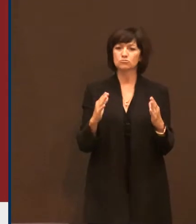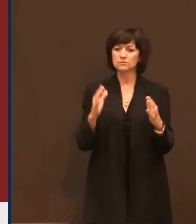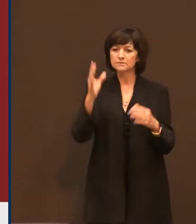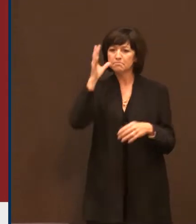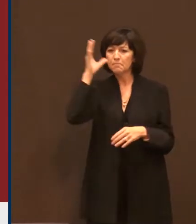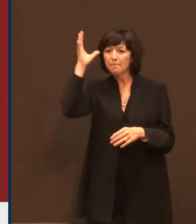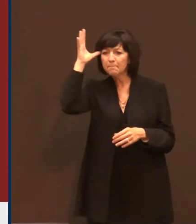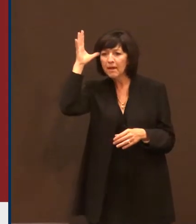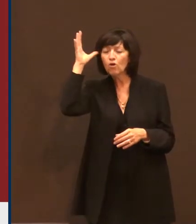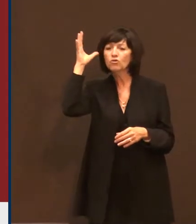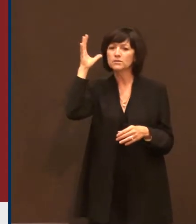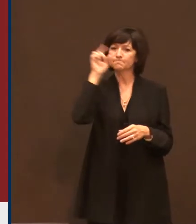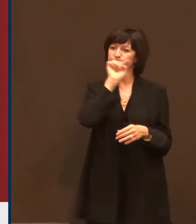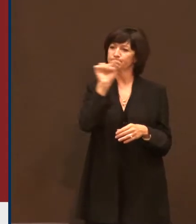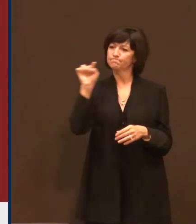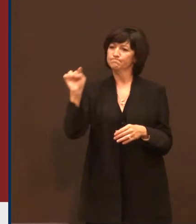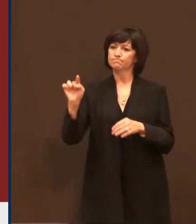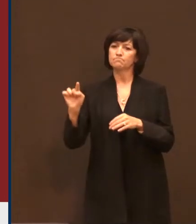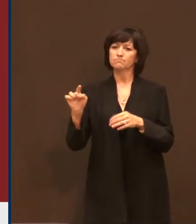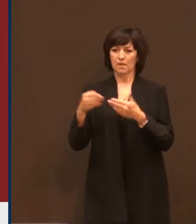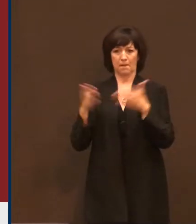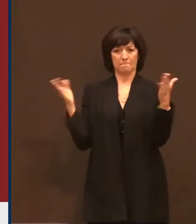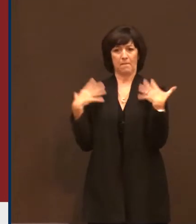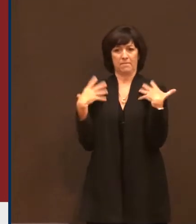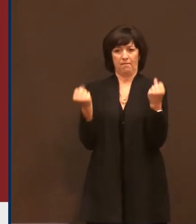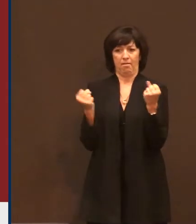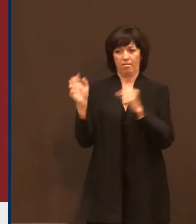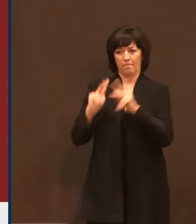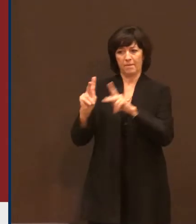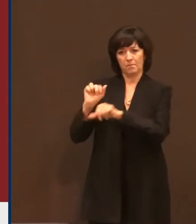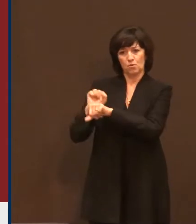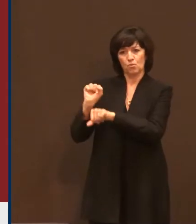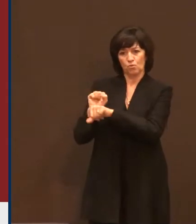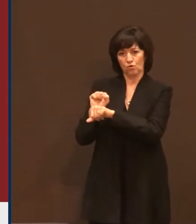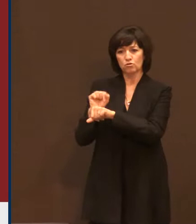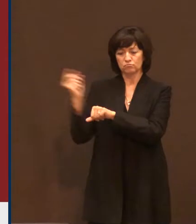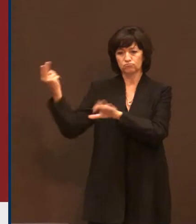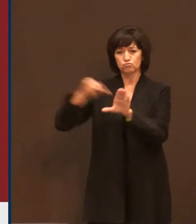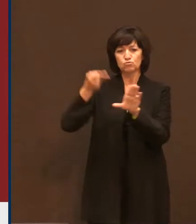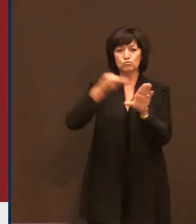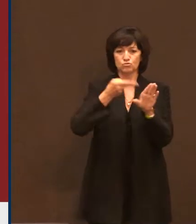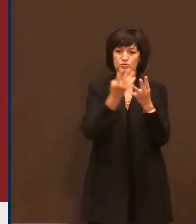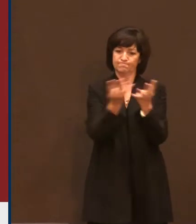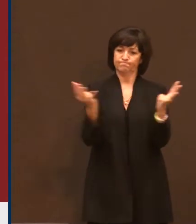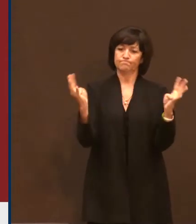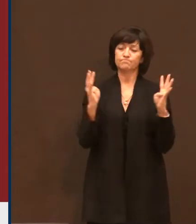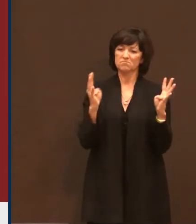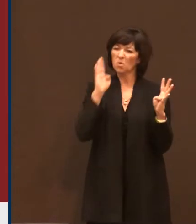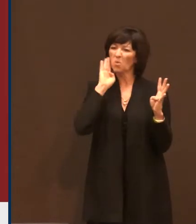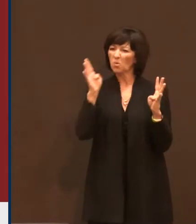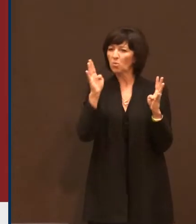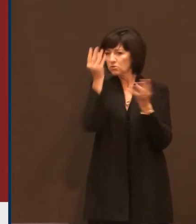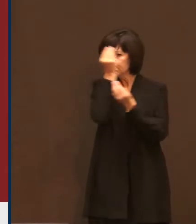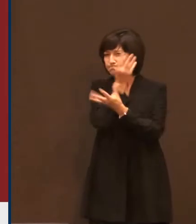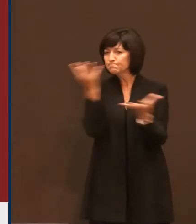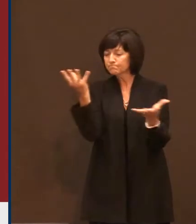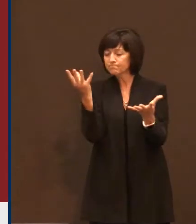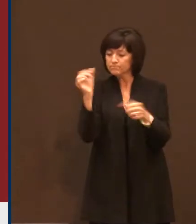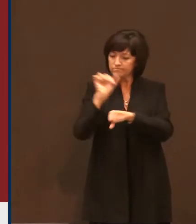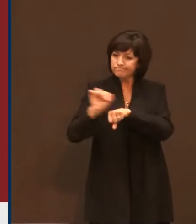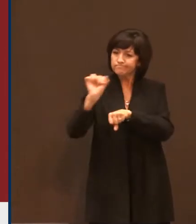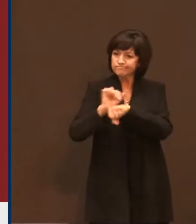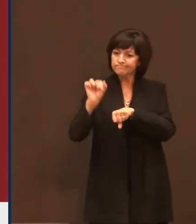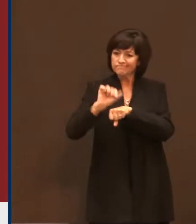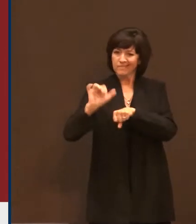parents and the like, public health officials. We'll talk a little bit more about that, and we continue to work on that and get a